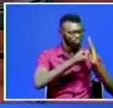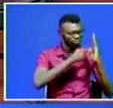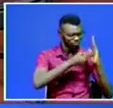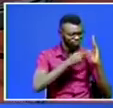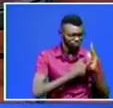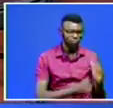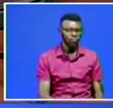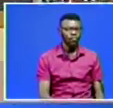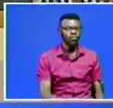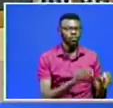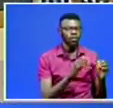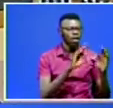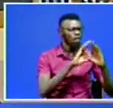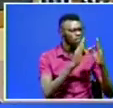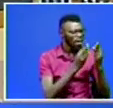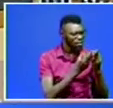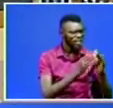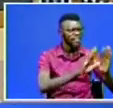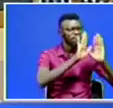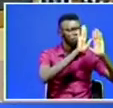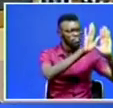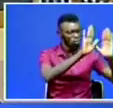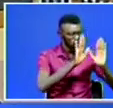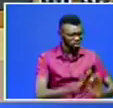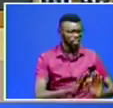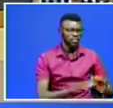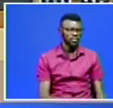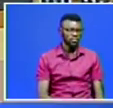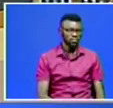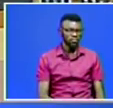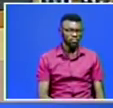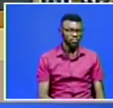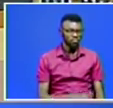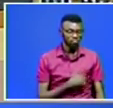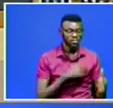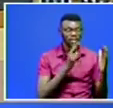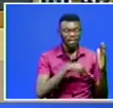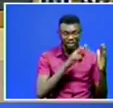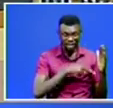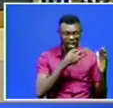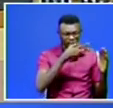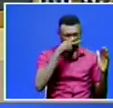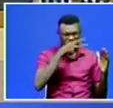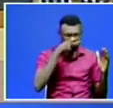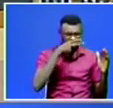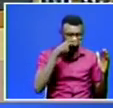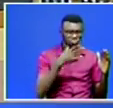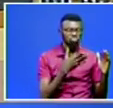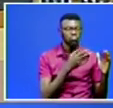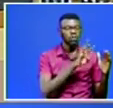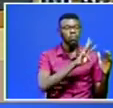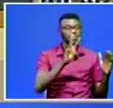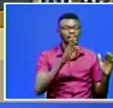Yeah. Family is key to you. Yeah. Going by, you know, what I've read and I've actually picked on various